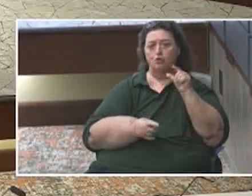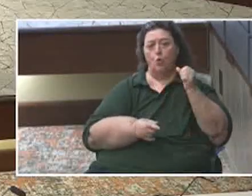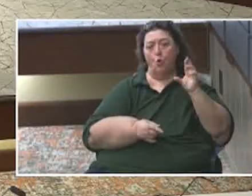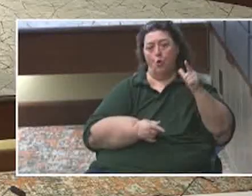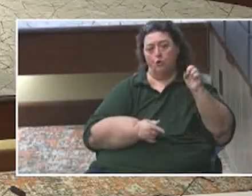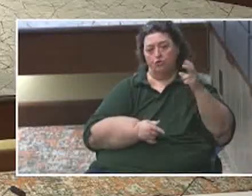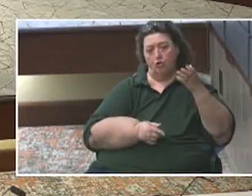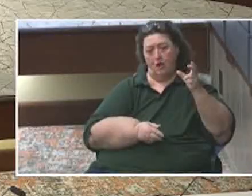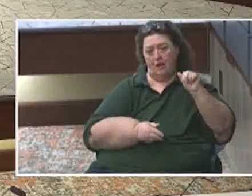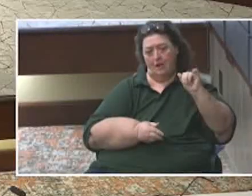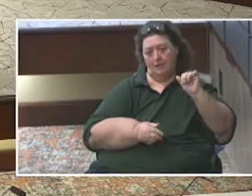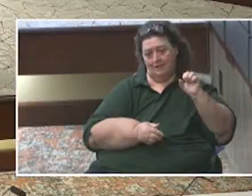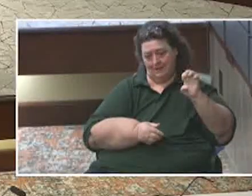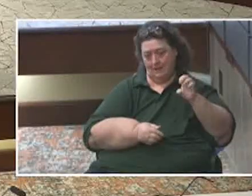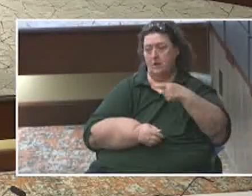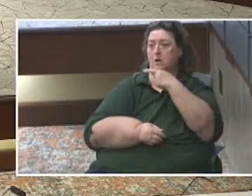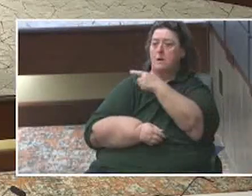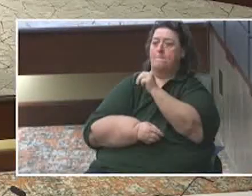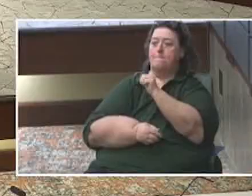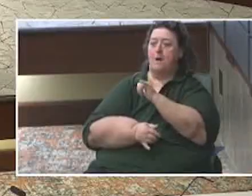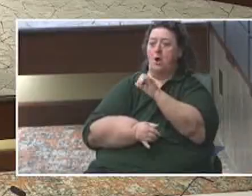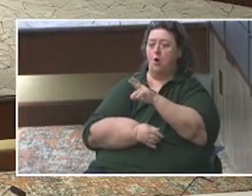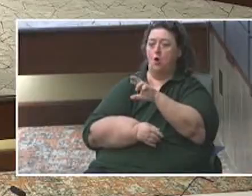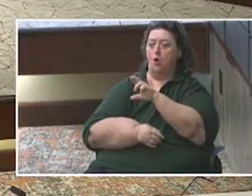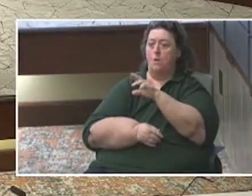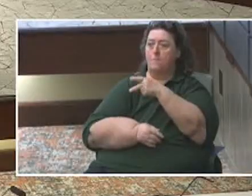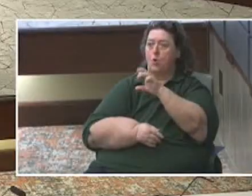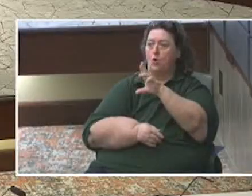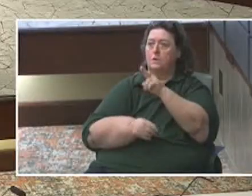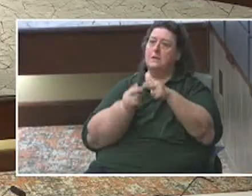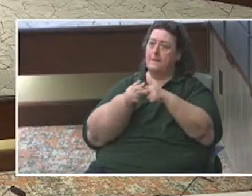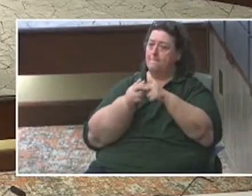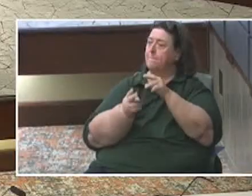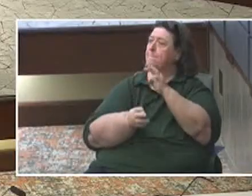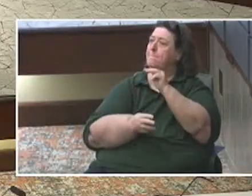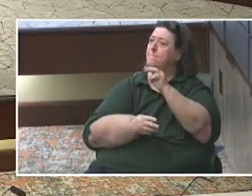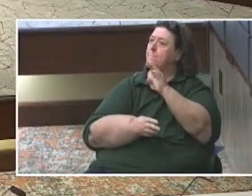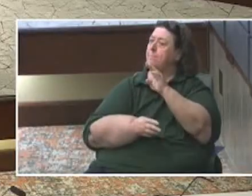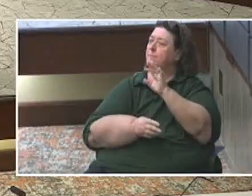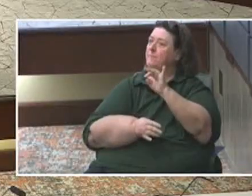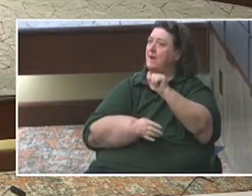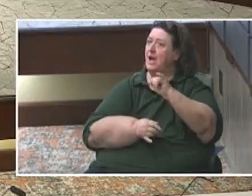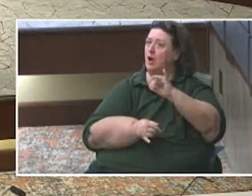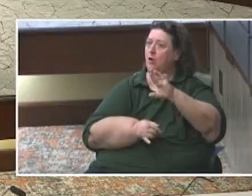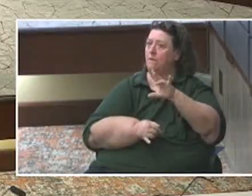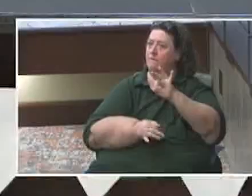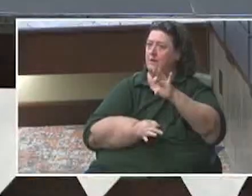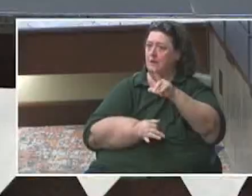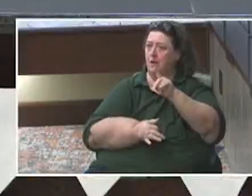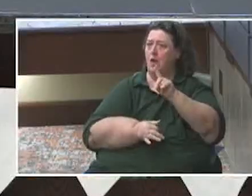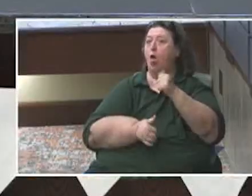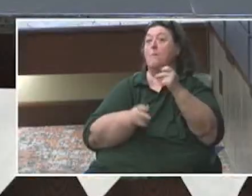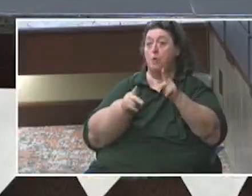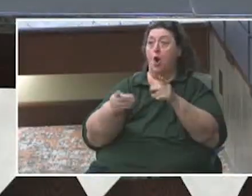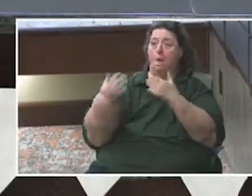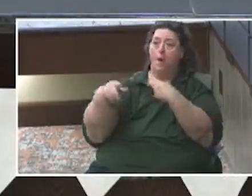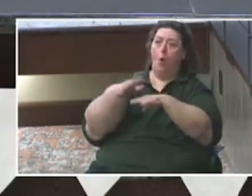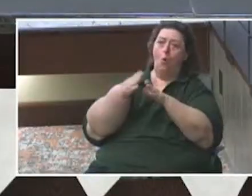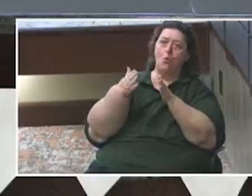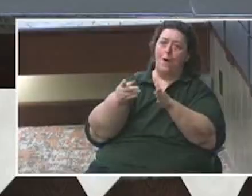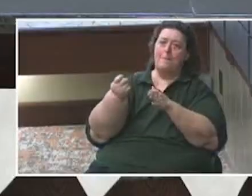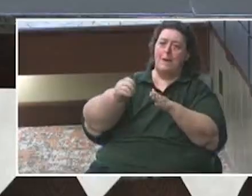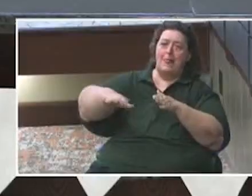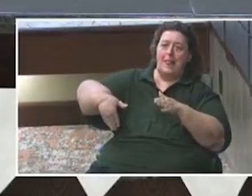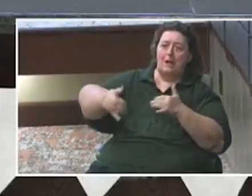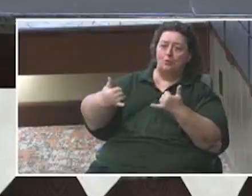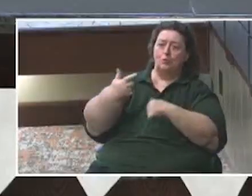District 5, and our Mayor Pro Tem Andrea Bearfield. Isabel Lozano from District 2 is on her way. She'll be here a little late today. Also joined on the